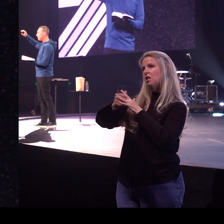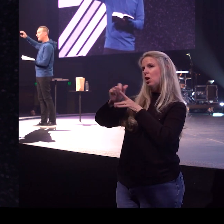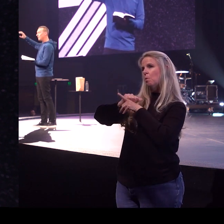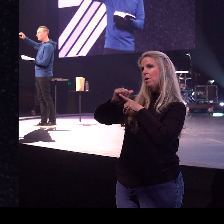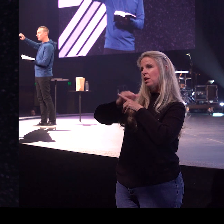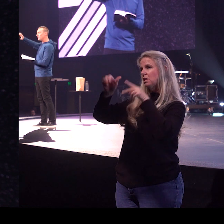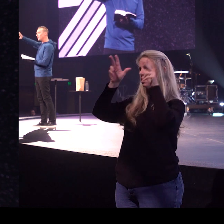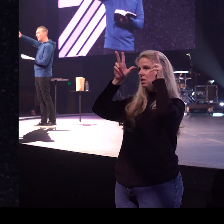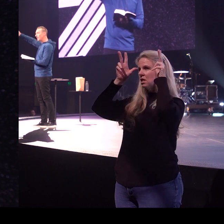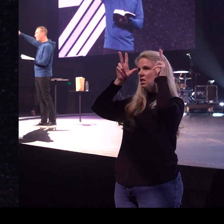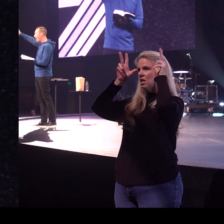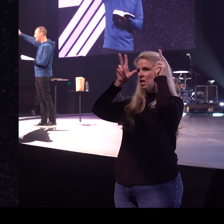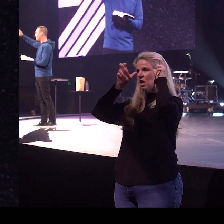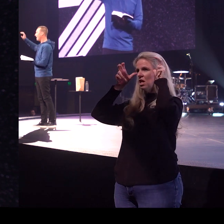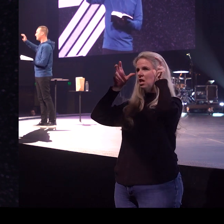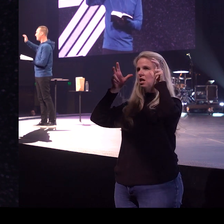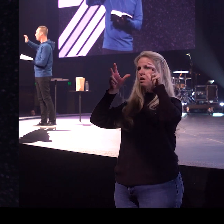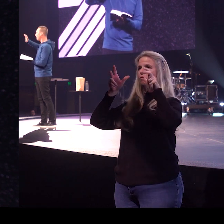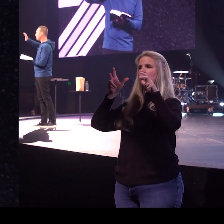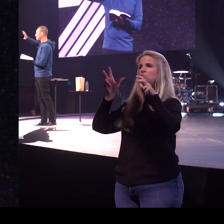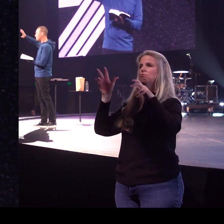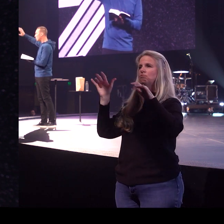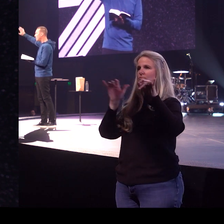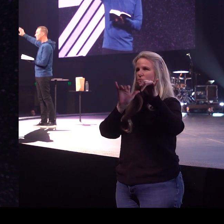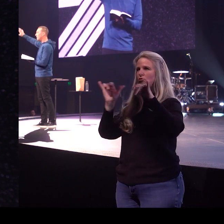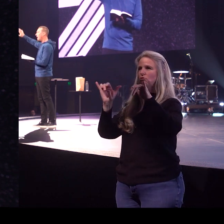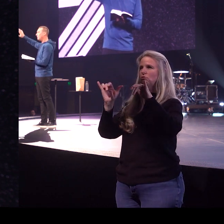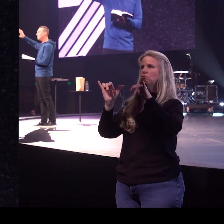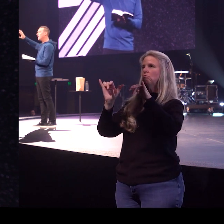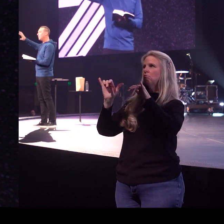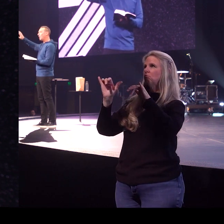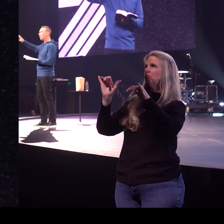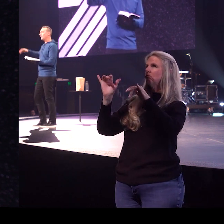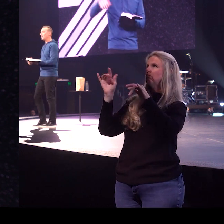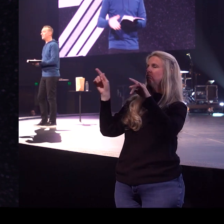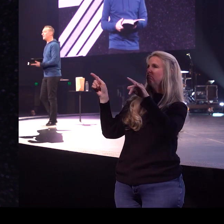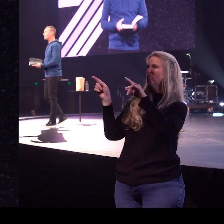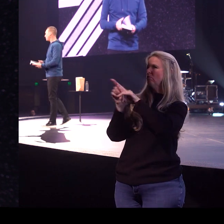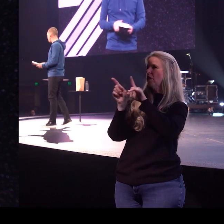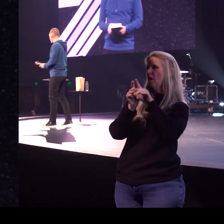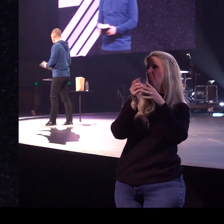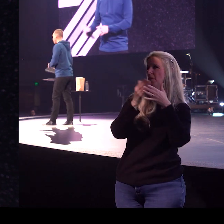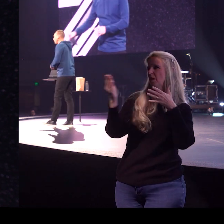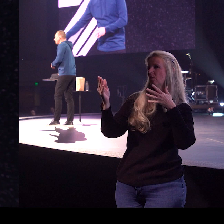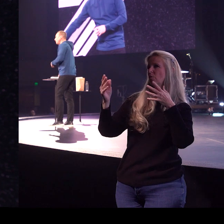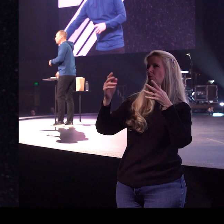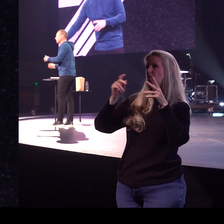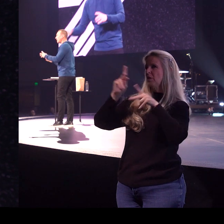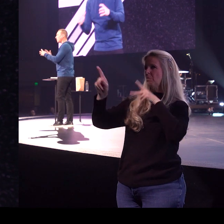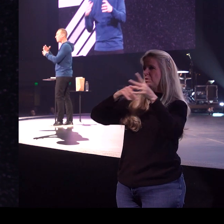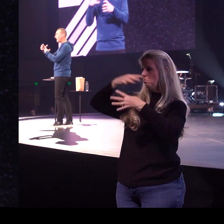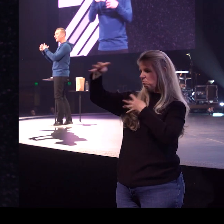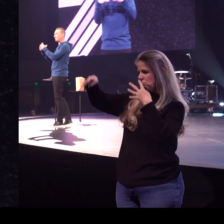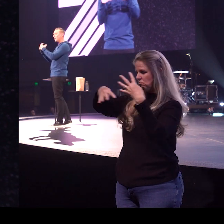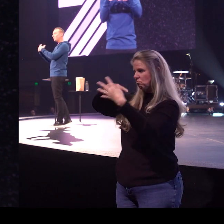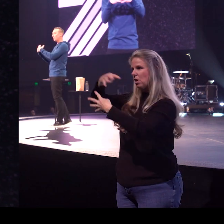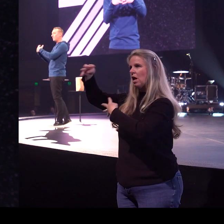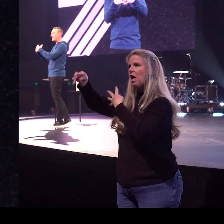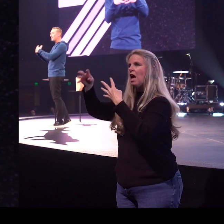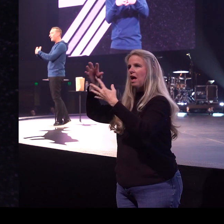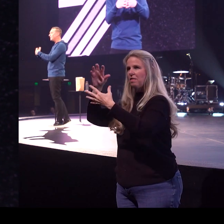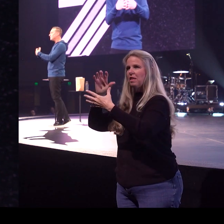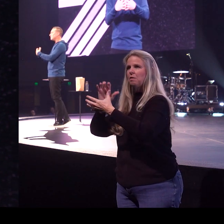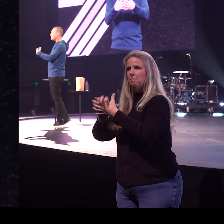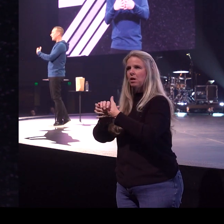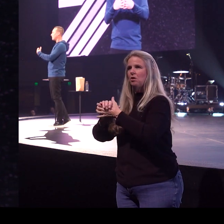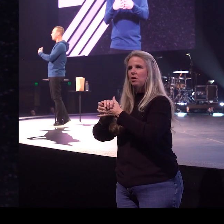And they were doing a lot of pagan things, and they really strayed from God. And part of what they did is they started intermarrying with a lot of the pagan people of